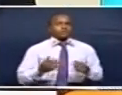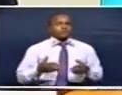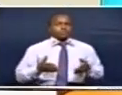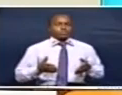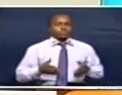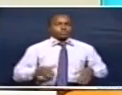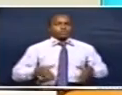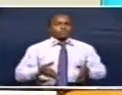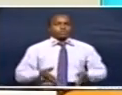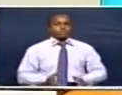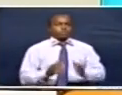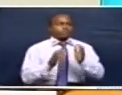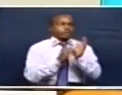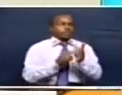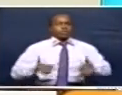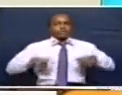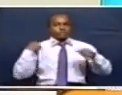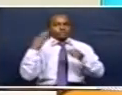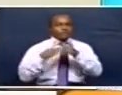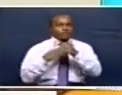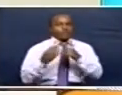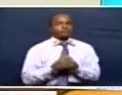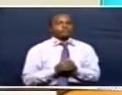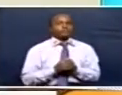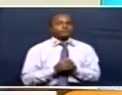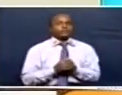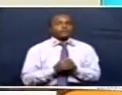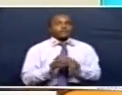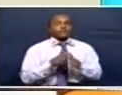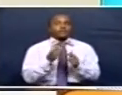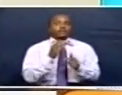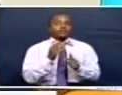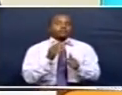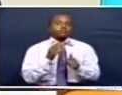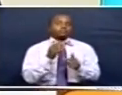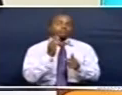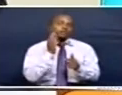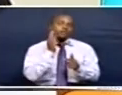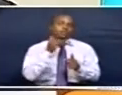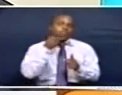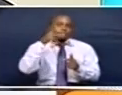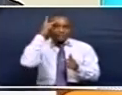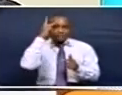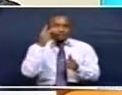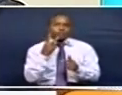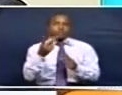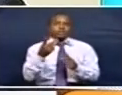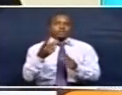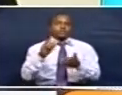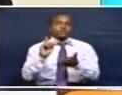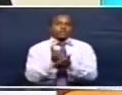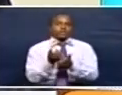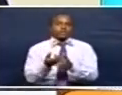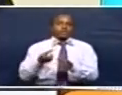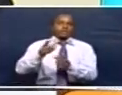Kibera, you know, in a mad house, using a pit latrine. And then my parents got a 200 shilling raise, so we moved to Kawangware, route a satellite.